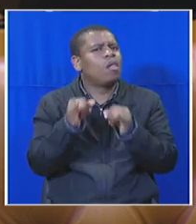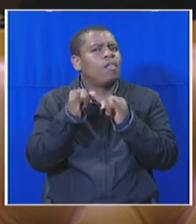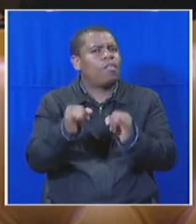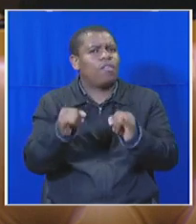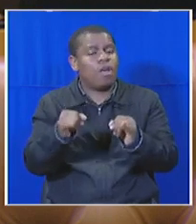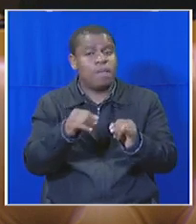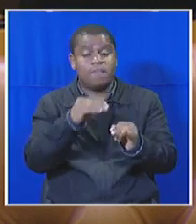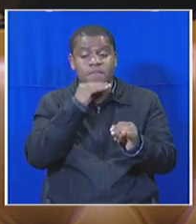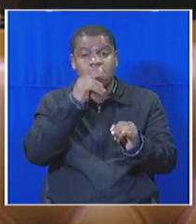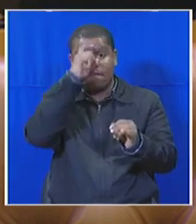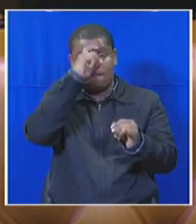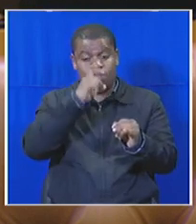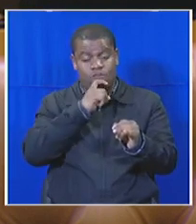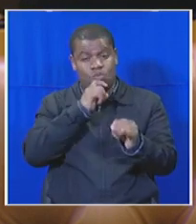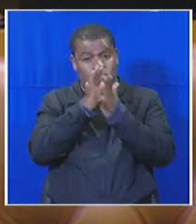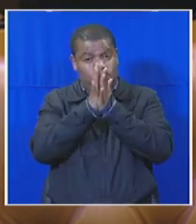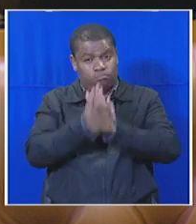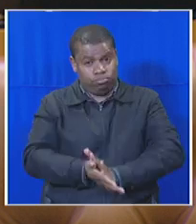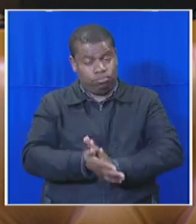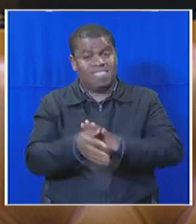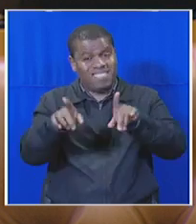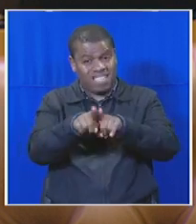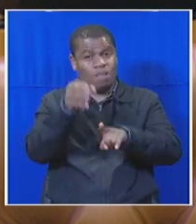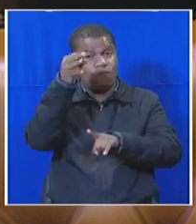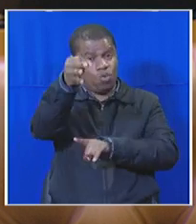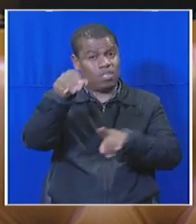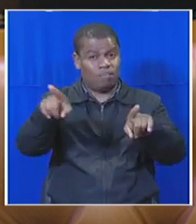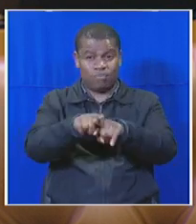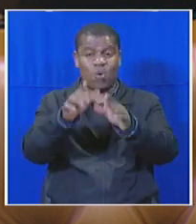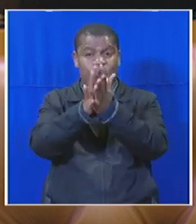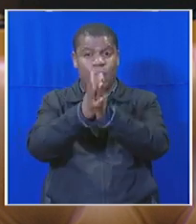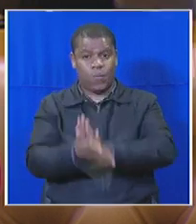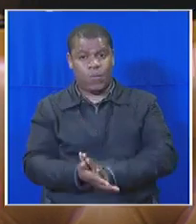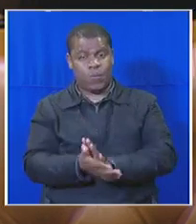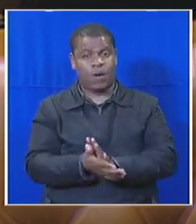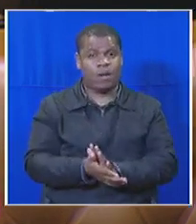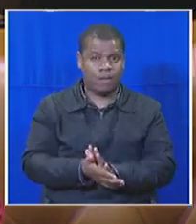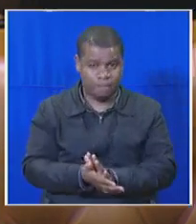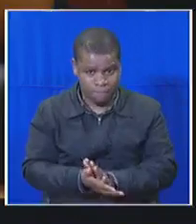lethu nelekusasa lale South Africa sayilwelayo. Ngiyabonga.